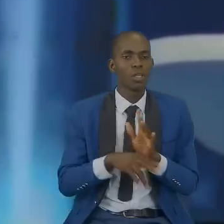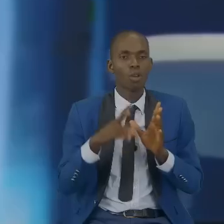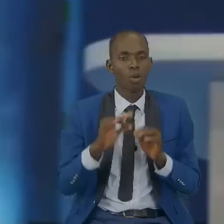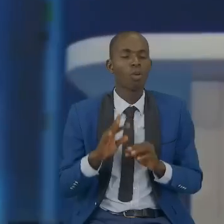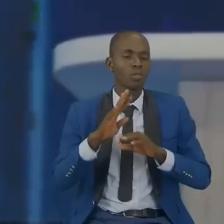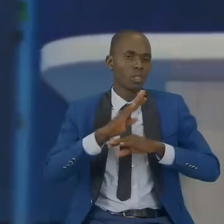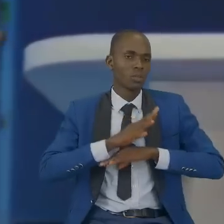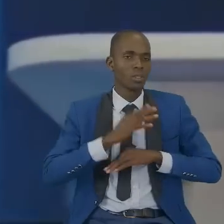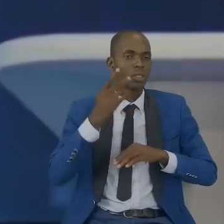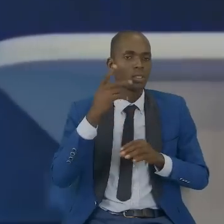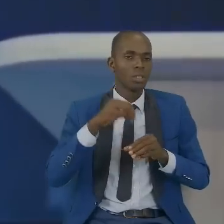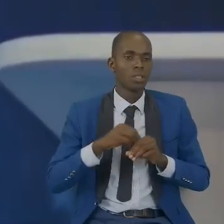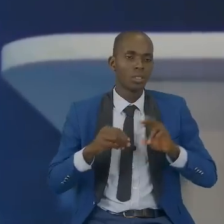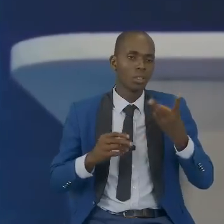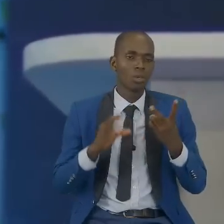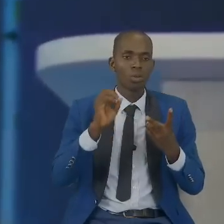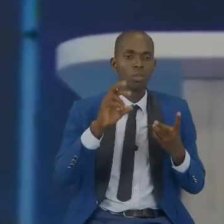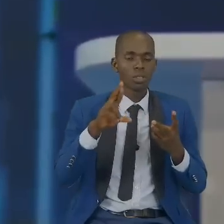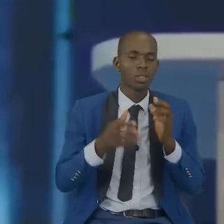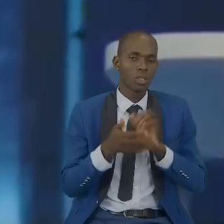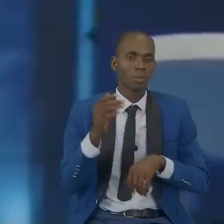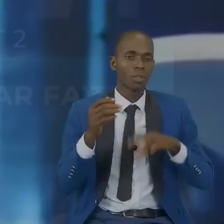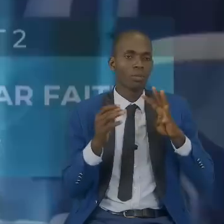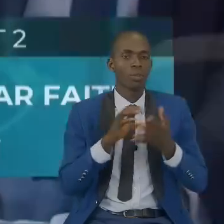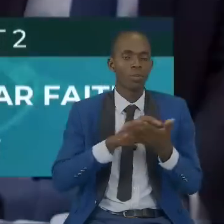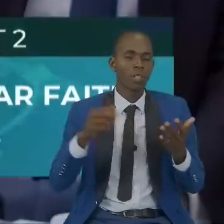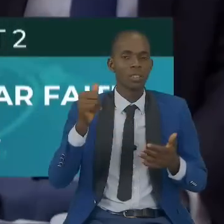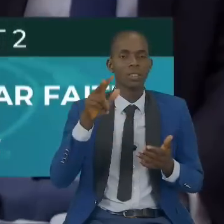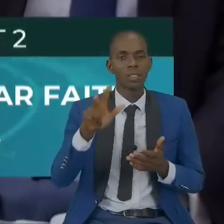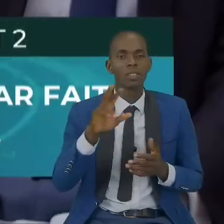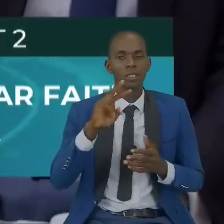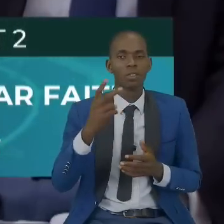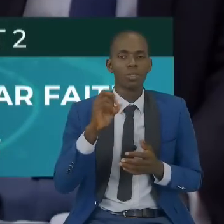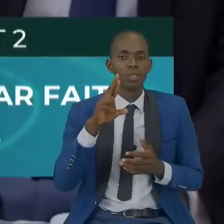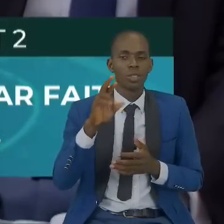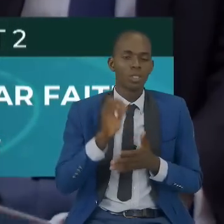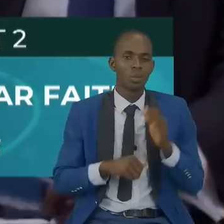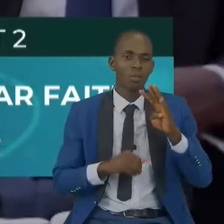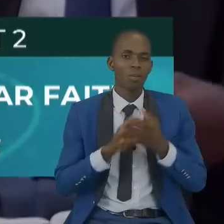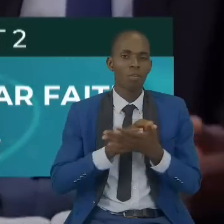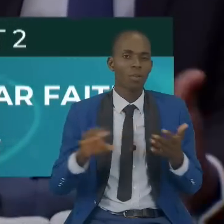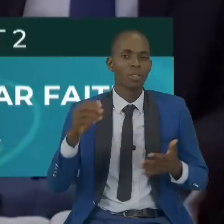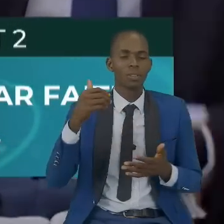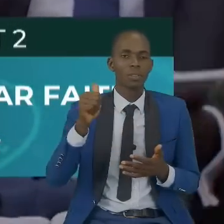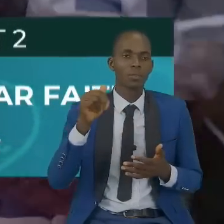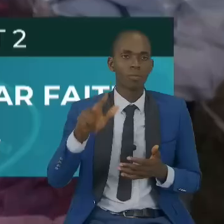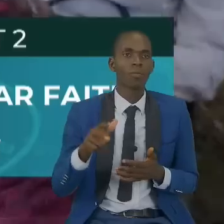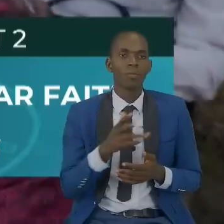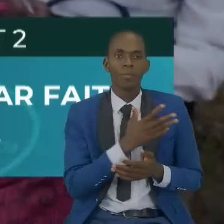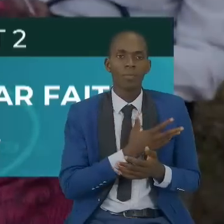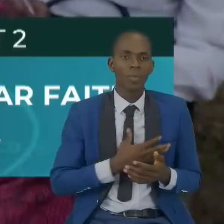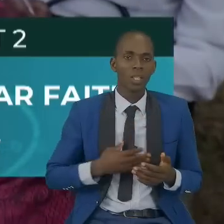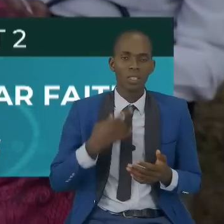2 Corinthians chapter 4, reading from verse 13, spirit of faith, similar faith,